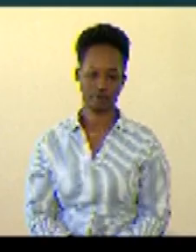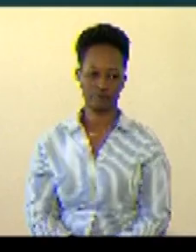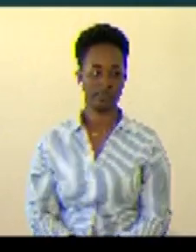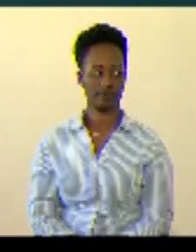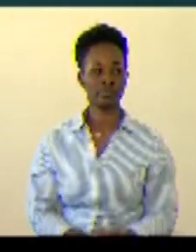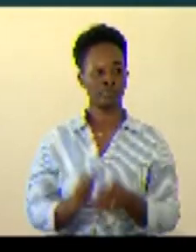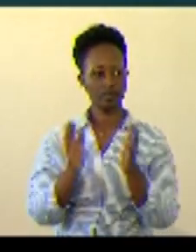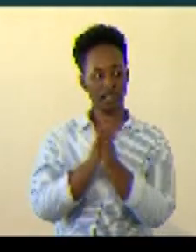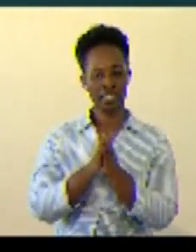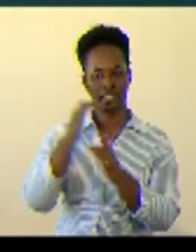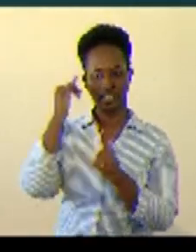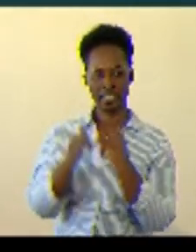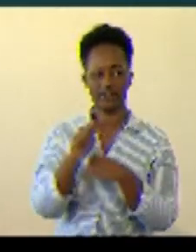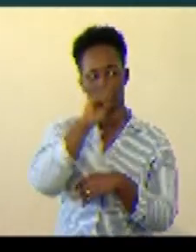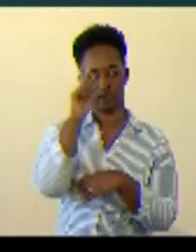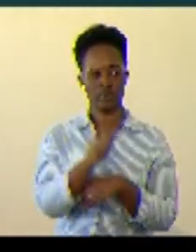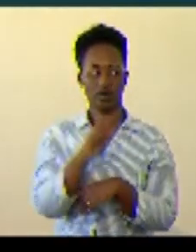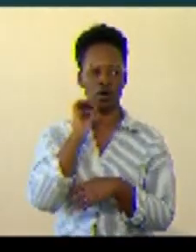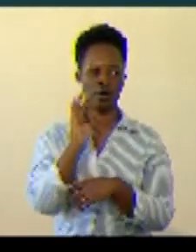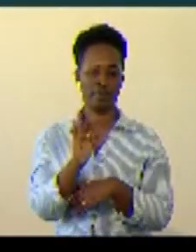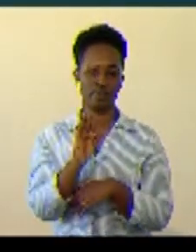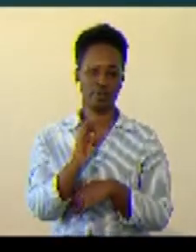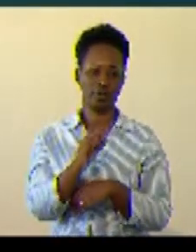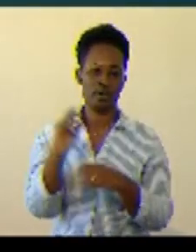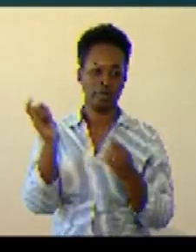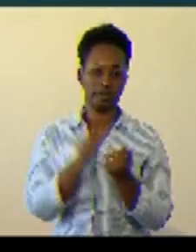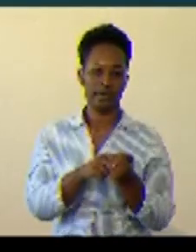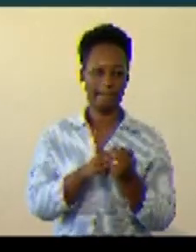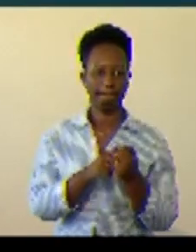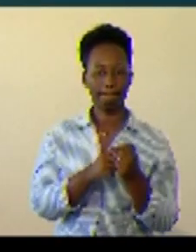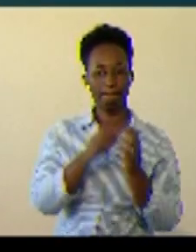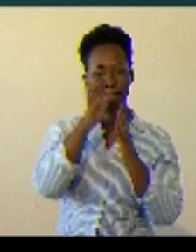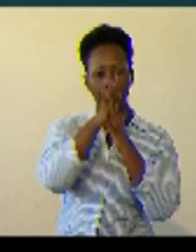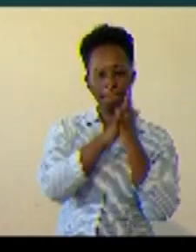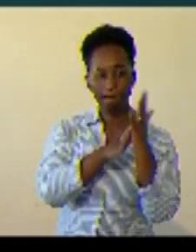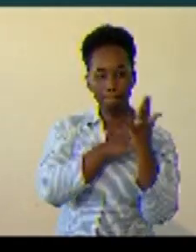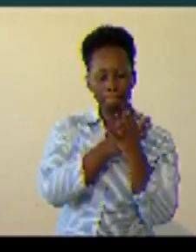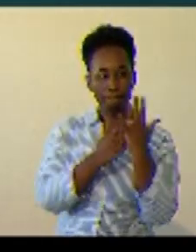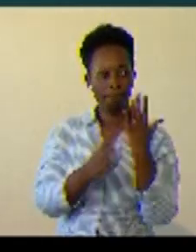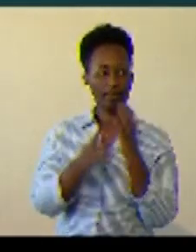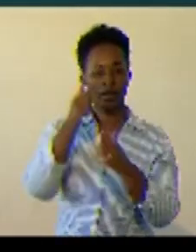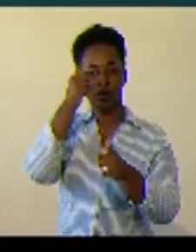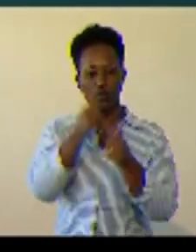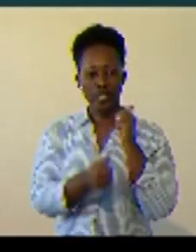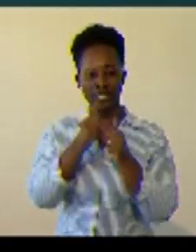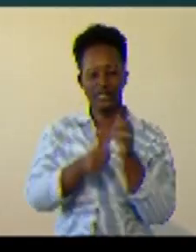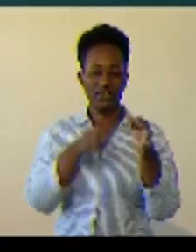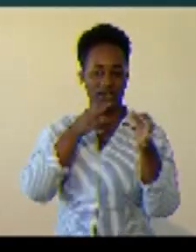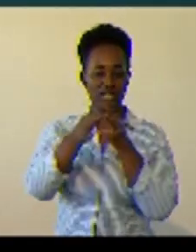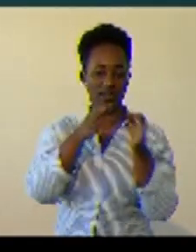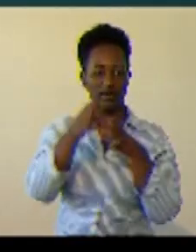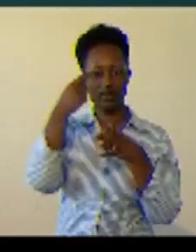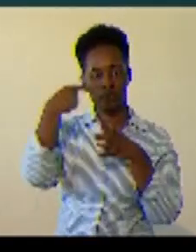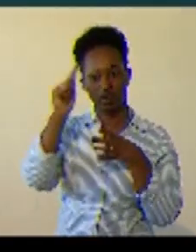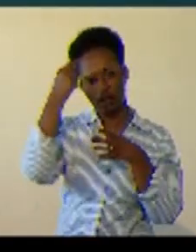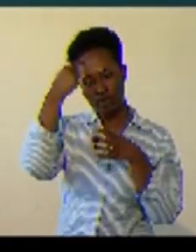And the last question of the multiple choice questions is, which statement is correct for